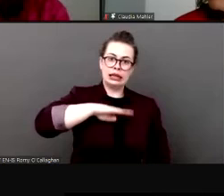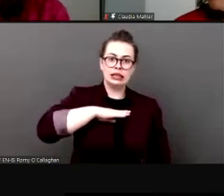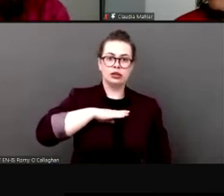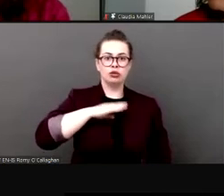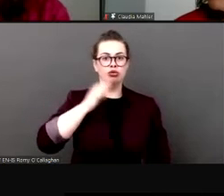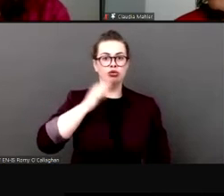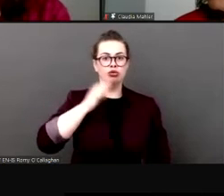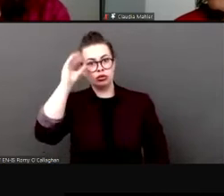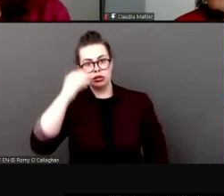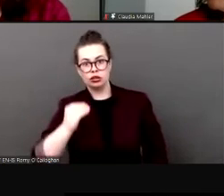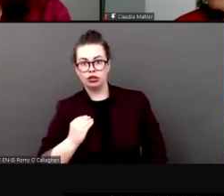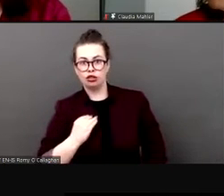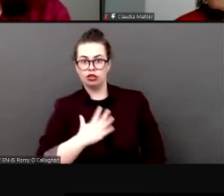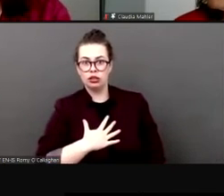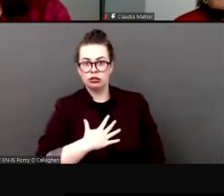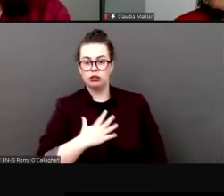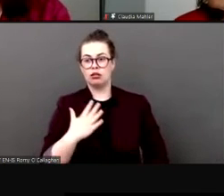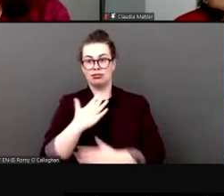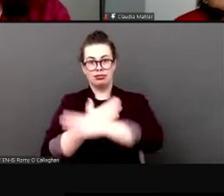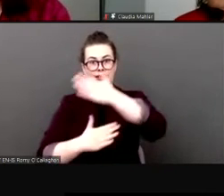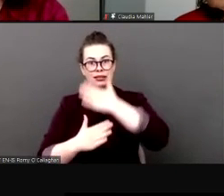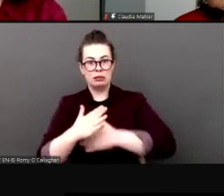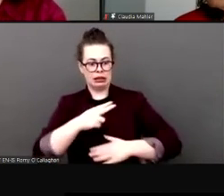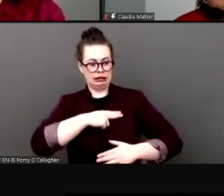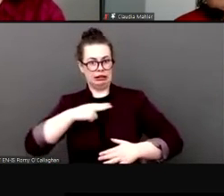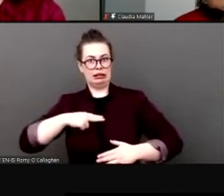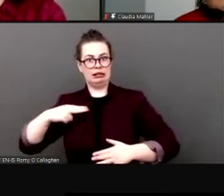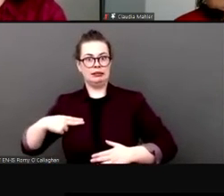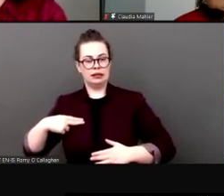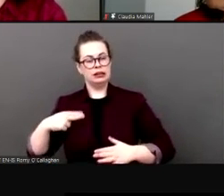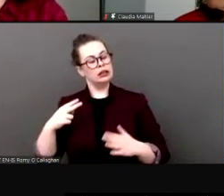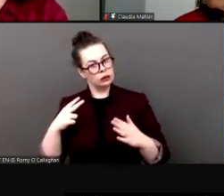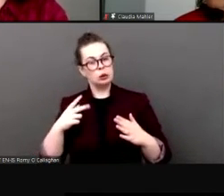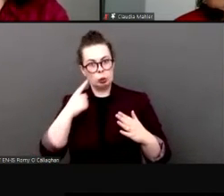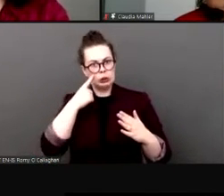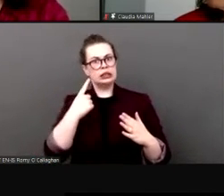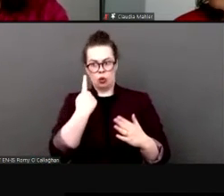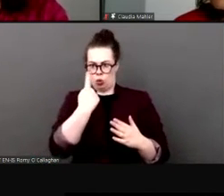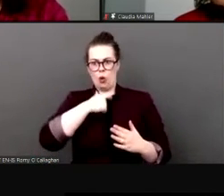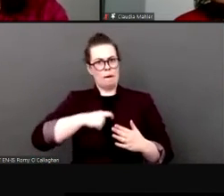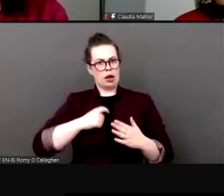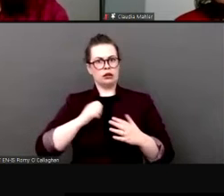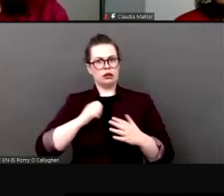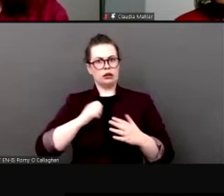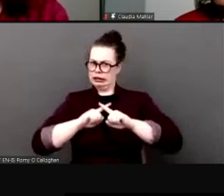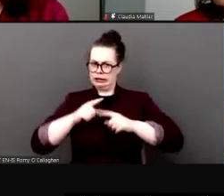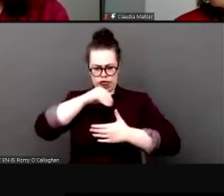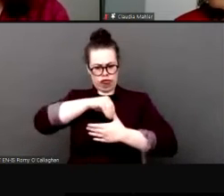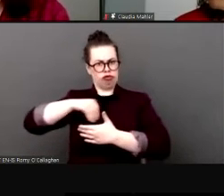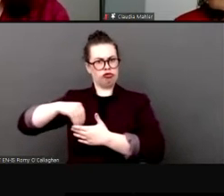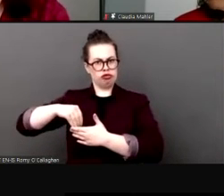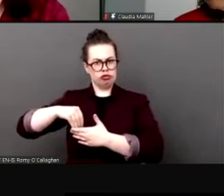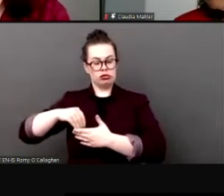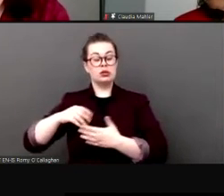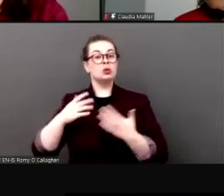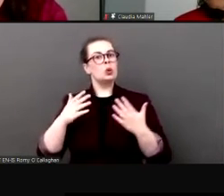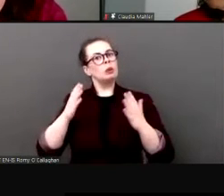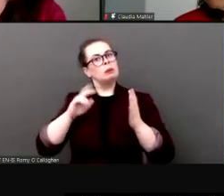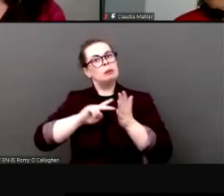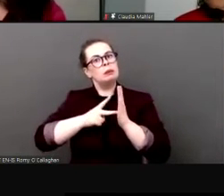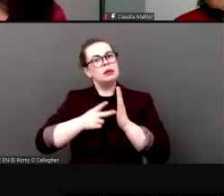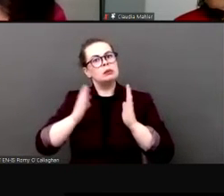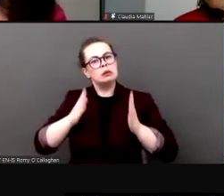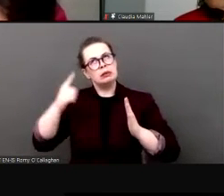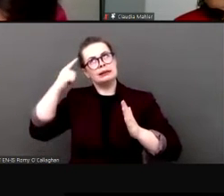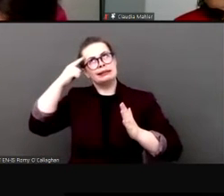example, what does ableism share with ageism? What kind of levels of exclusion